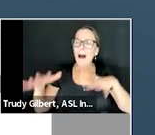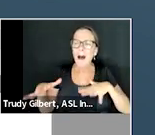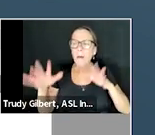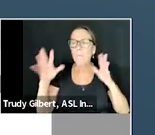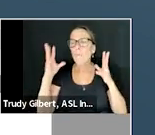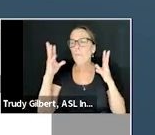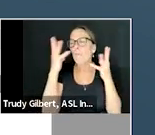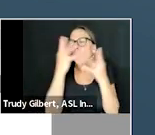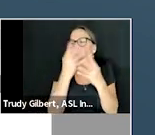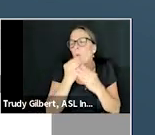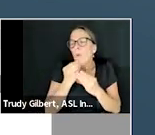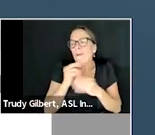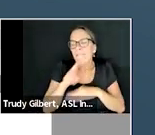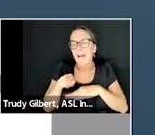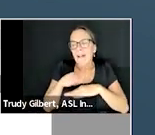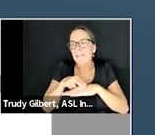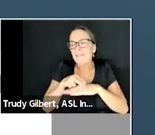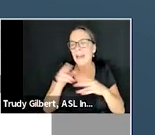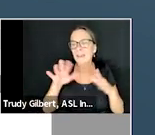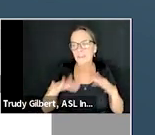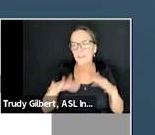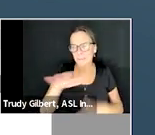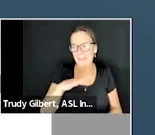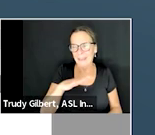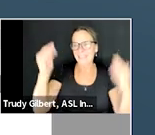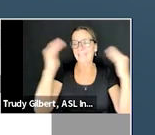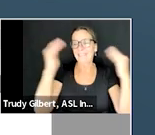space. Keith, if you go to the next slide.